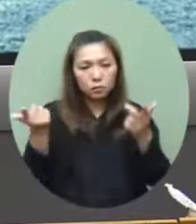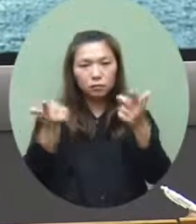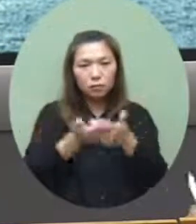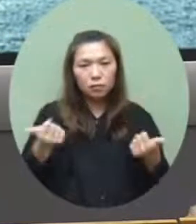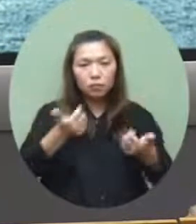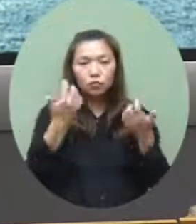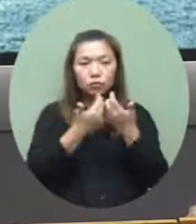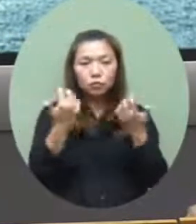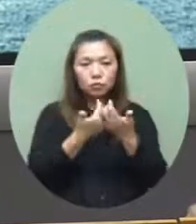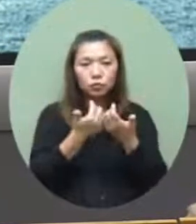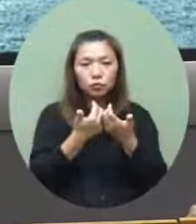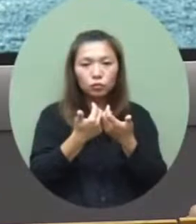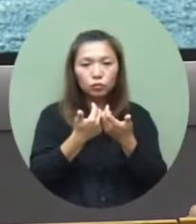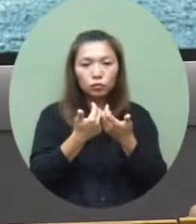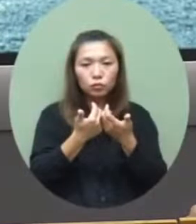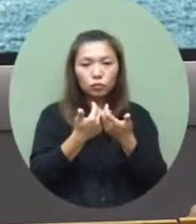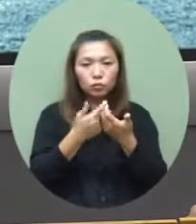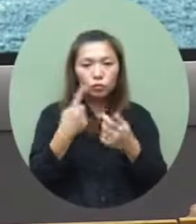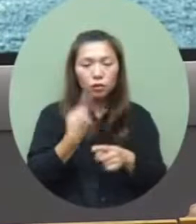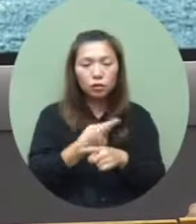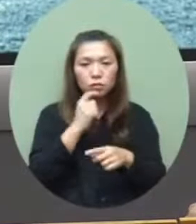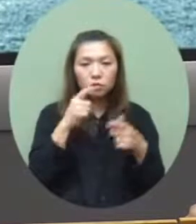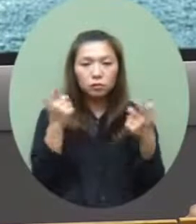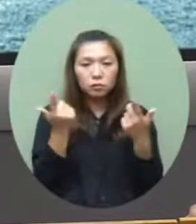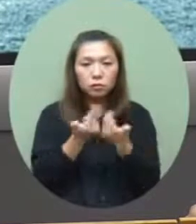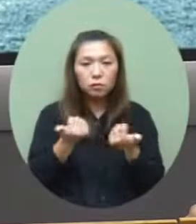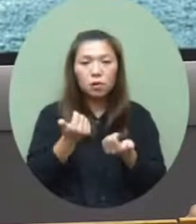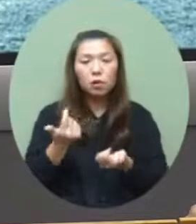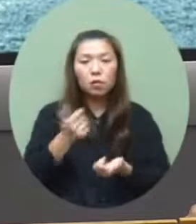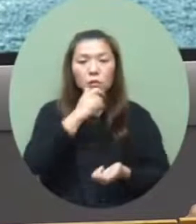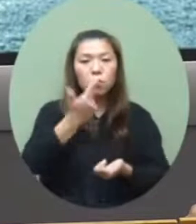be procuring the right quantity of